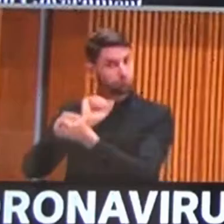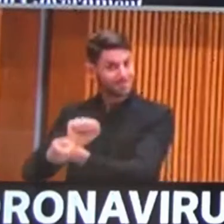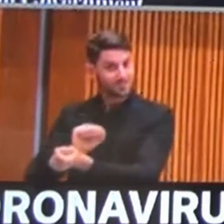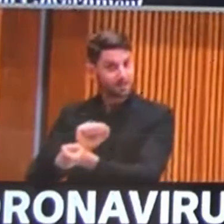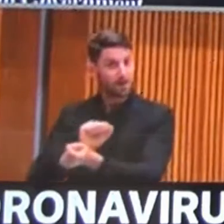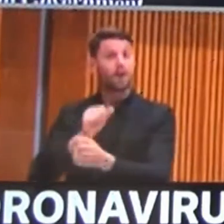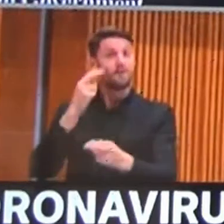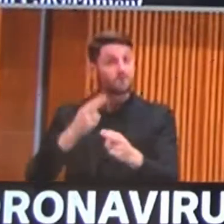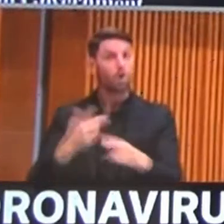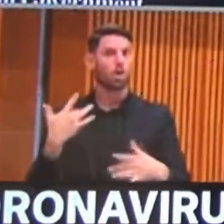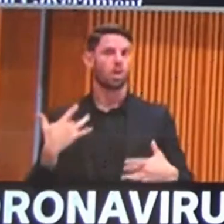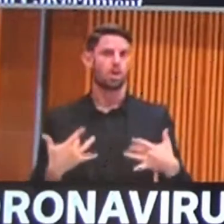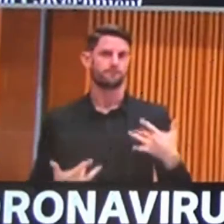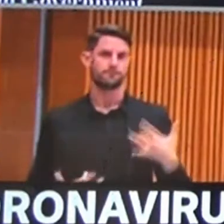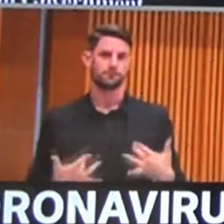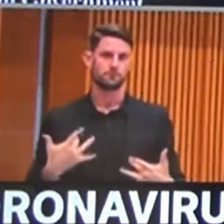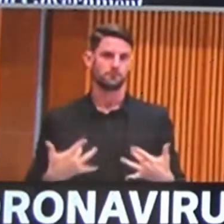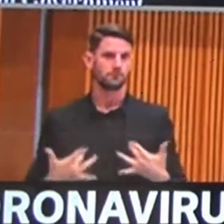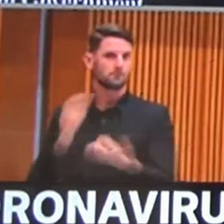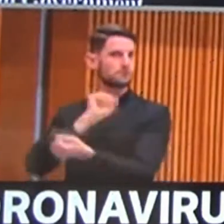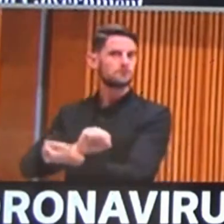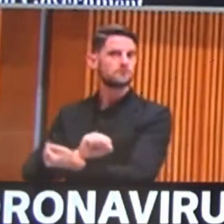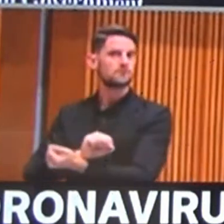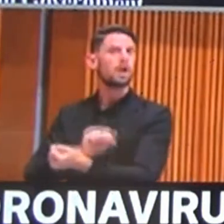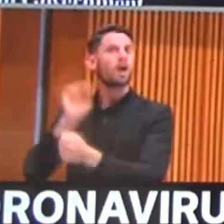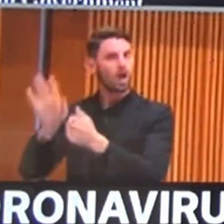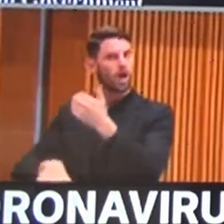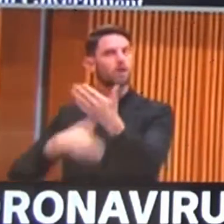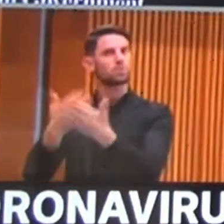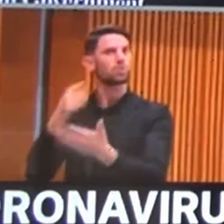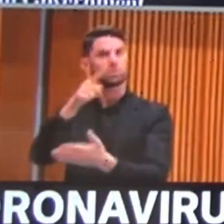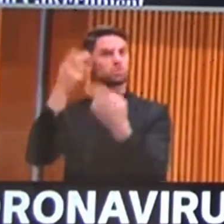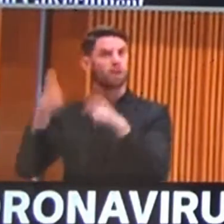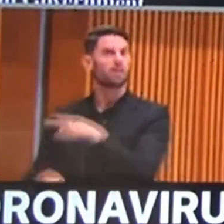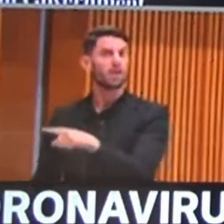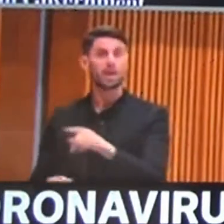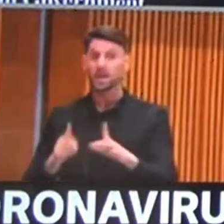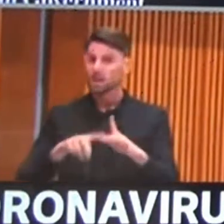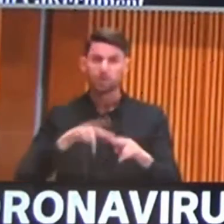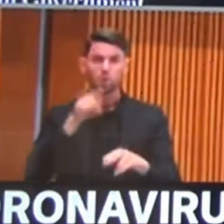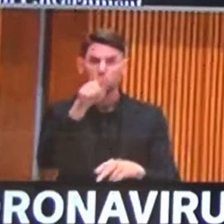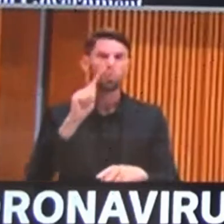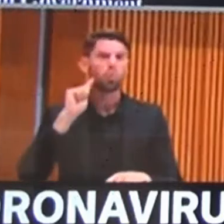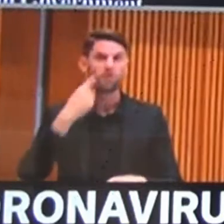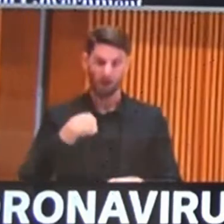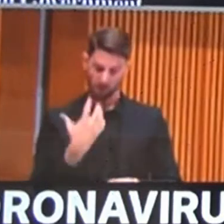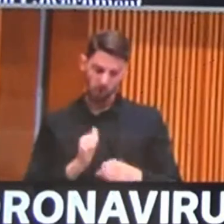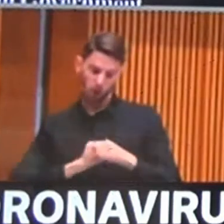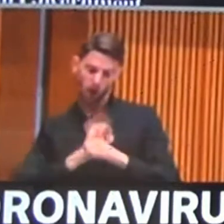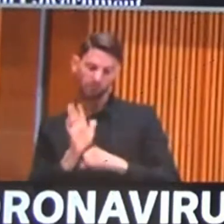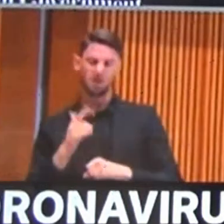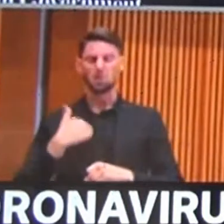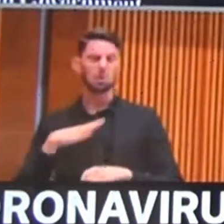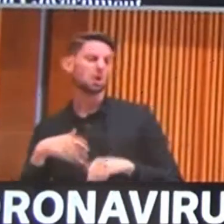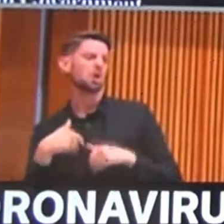for life if somebody were to take a step which led to the death of a healthcare worker, if that